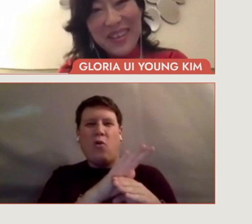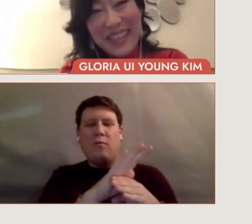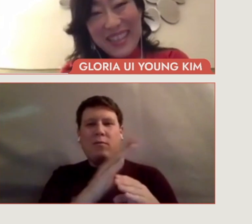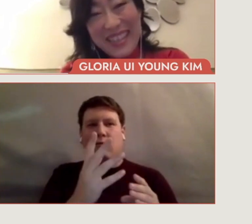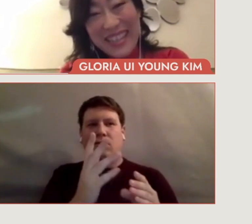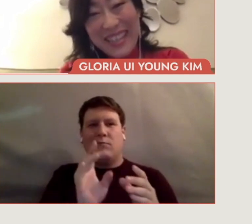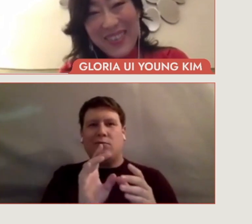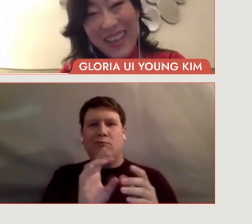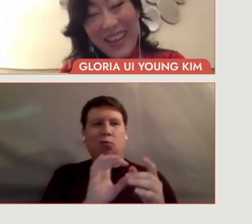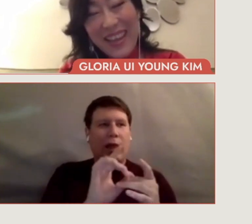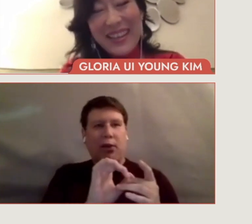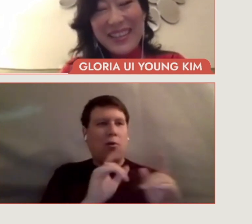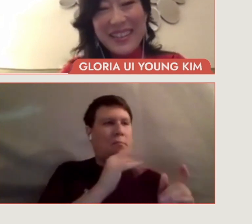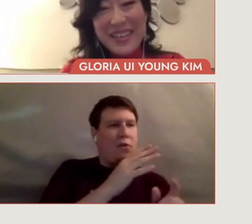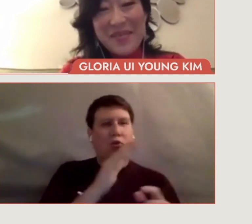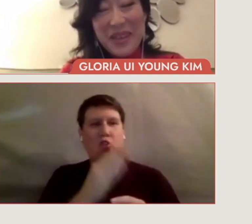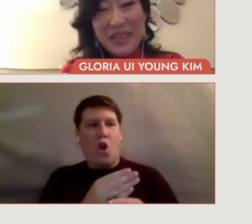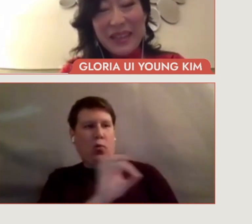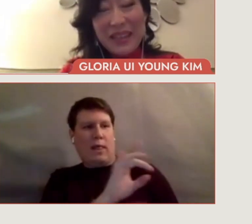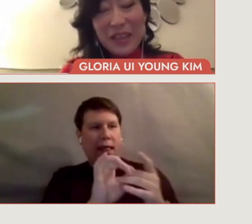that relationship. And